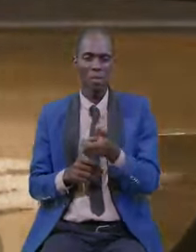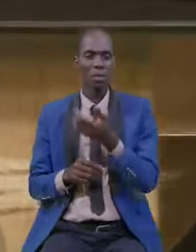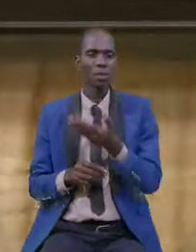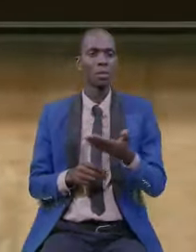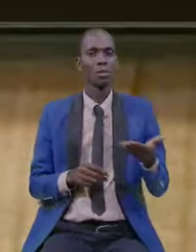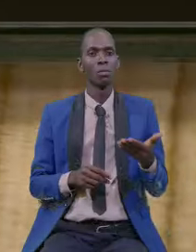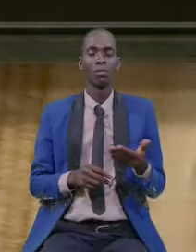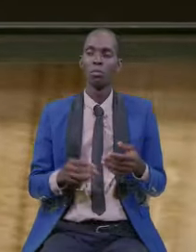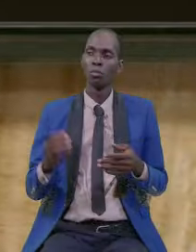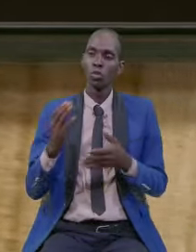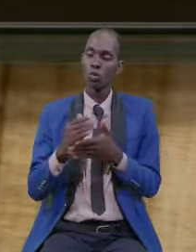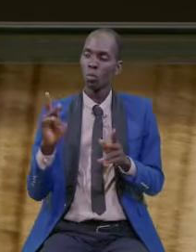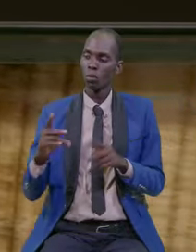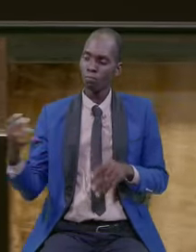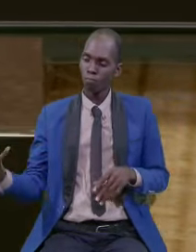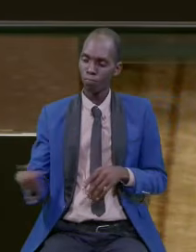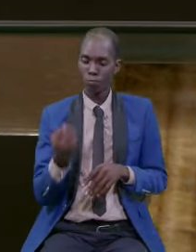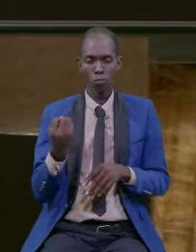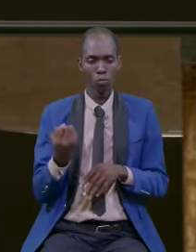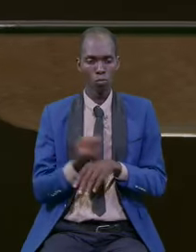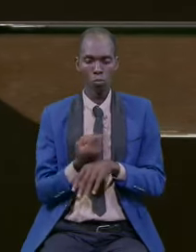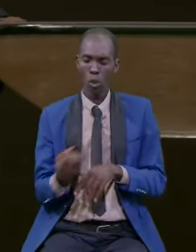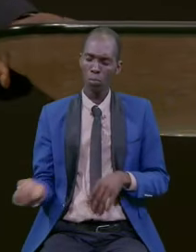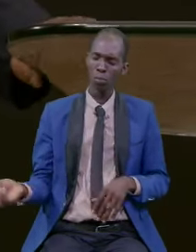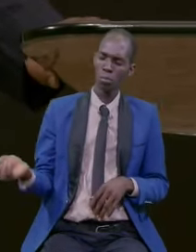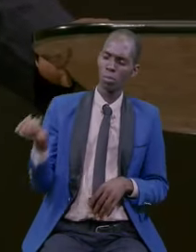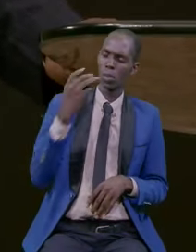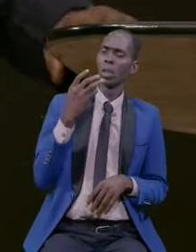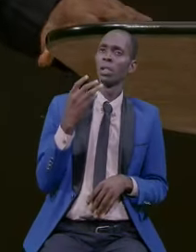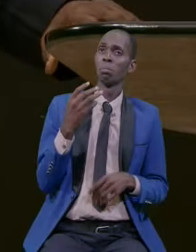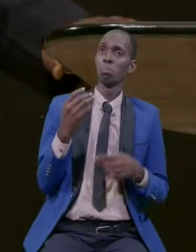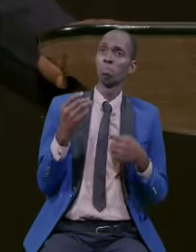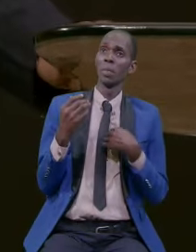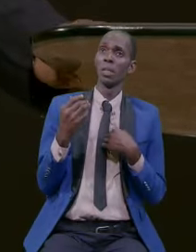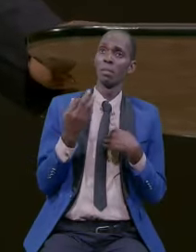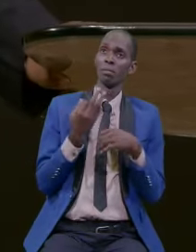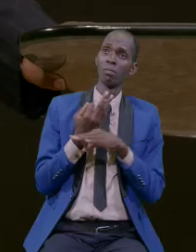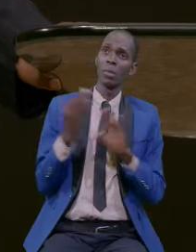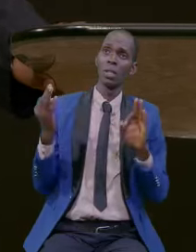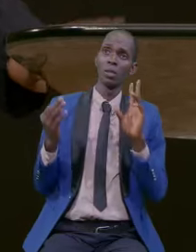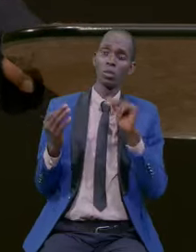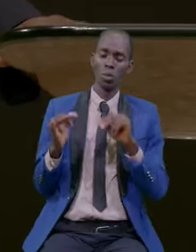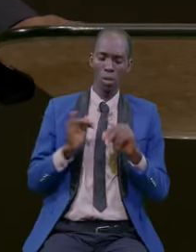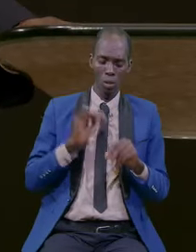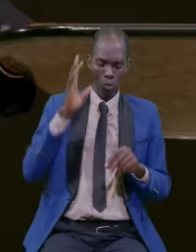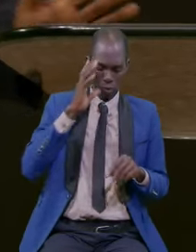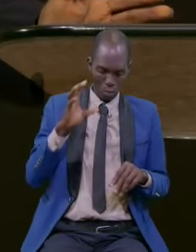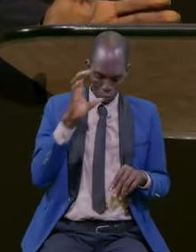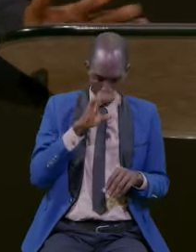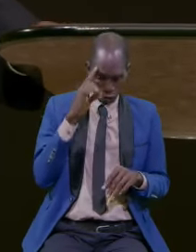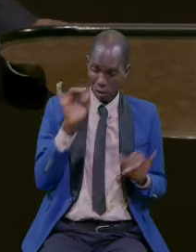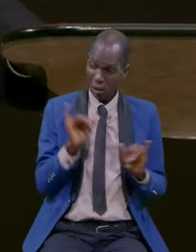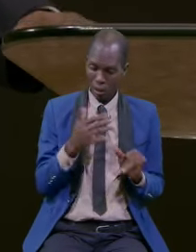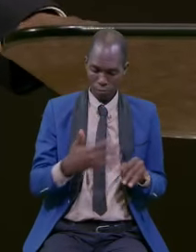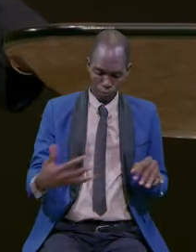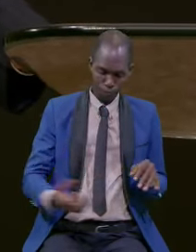throw something at you. Me, I know how to throw that at you. You pick it up and throw back. That's not the